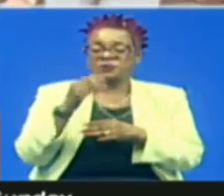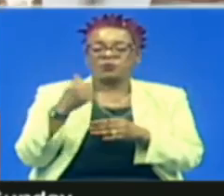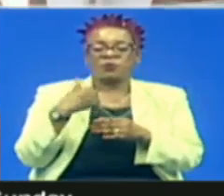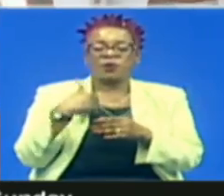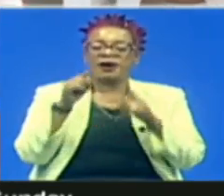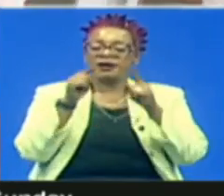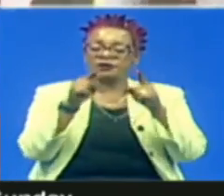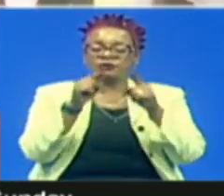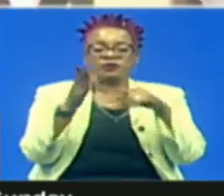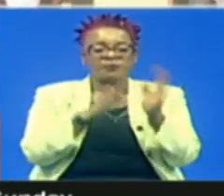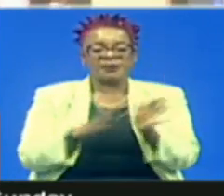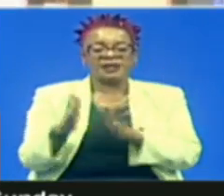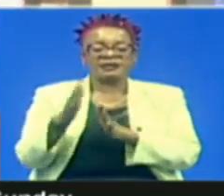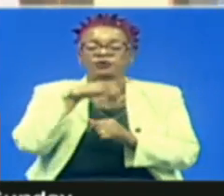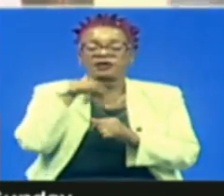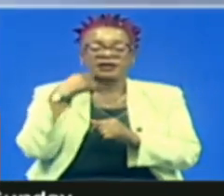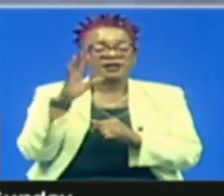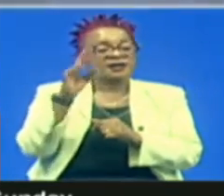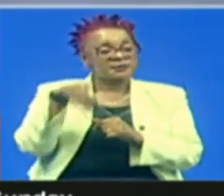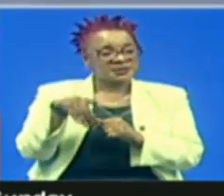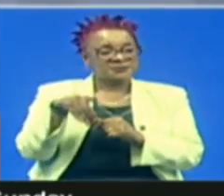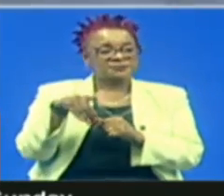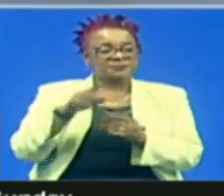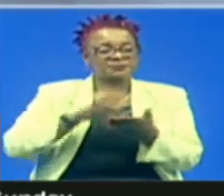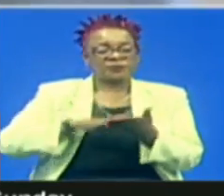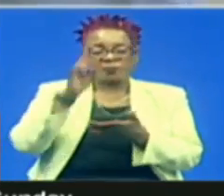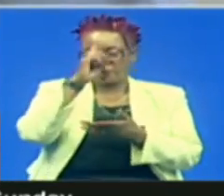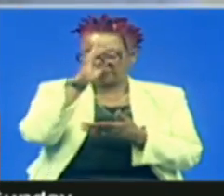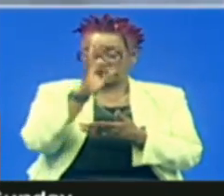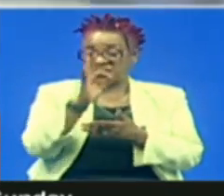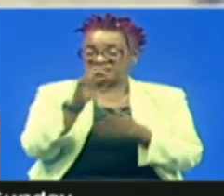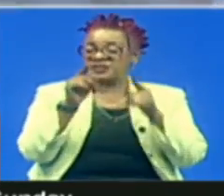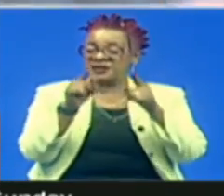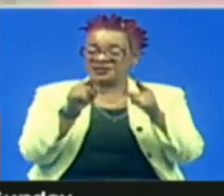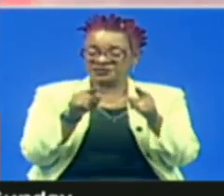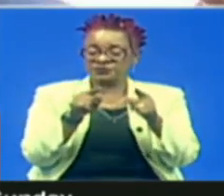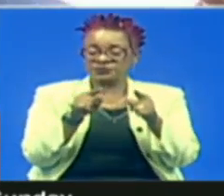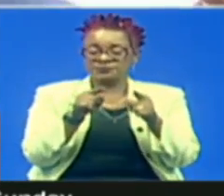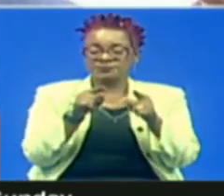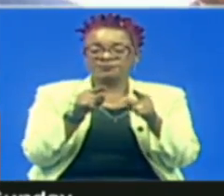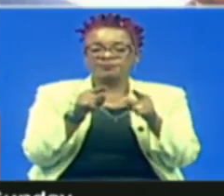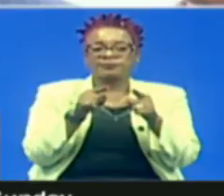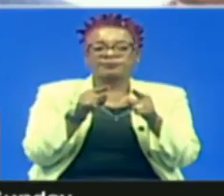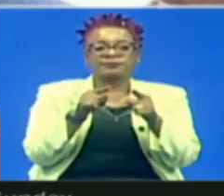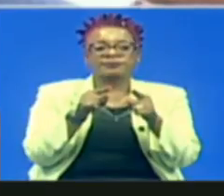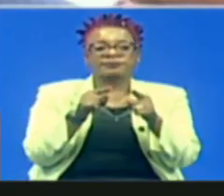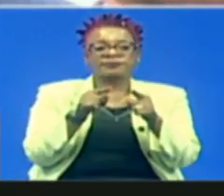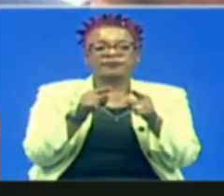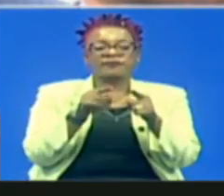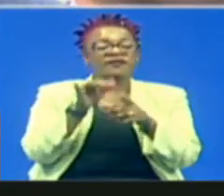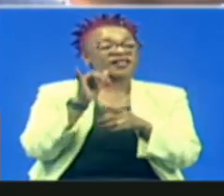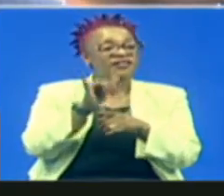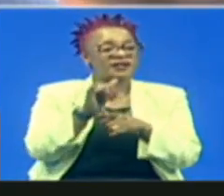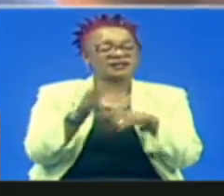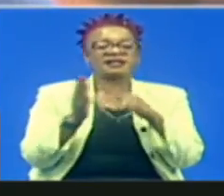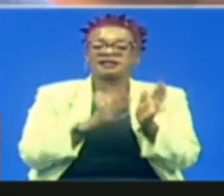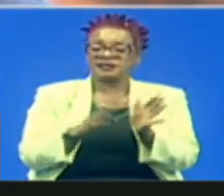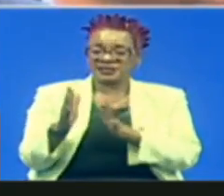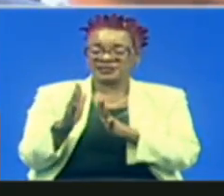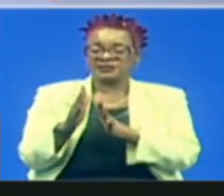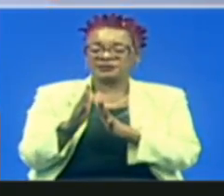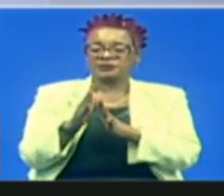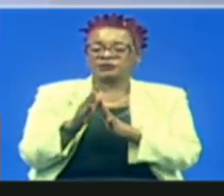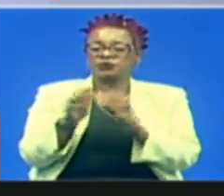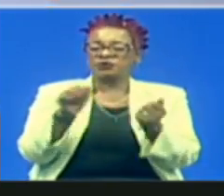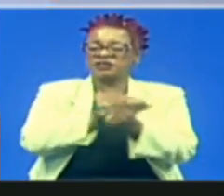the DP, by far the most serious of allegations to grip the cabinet. And it's also intended to injure our